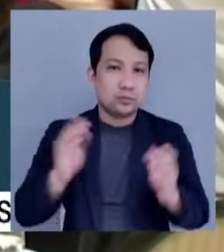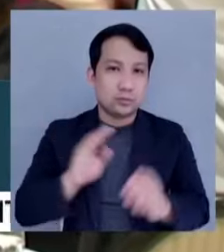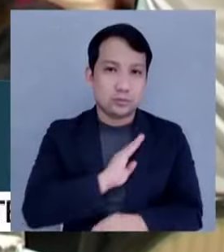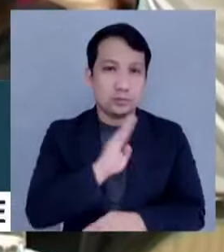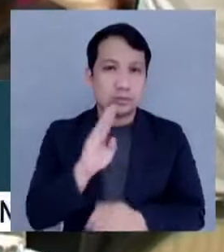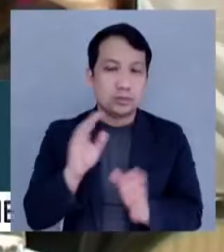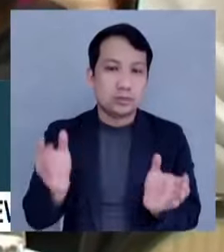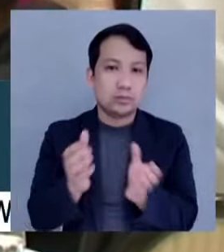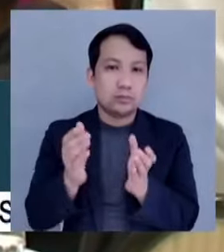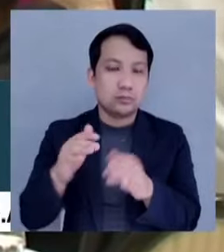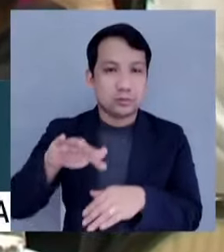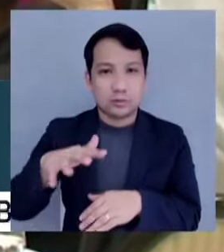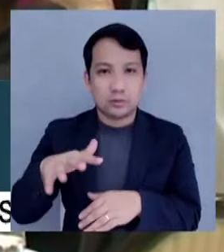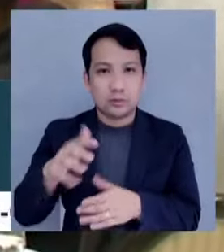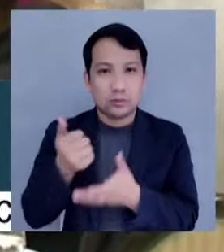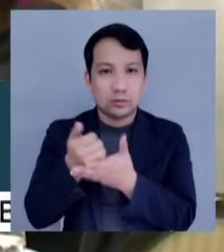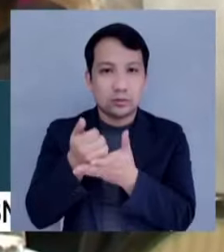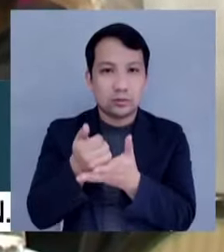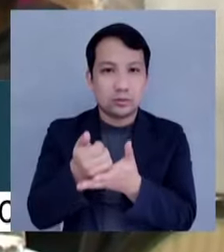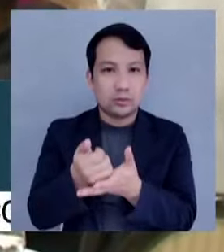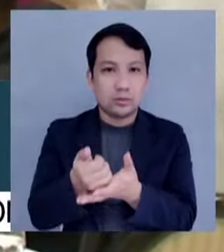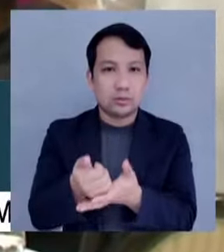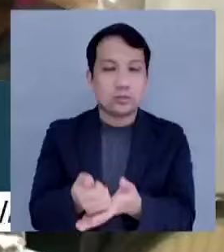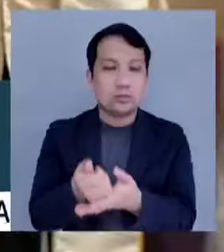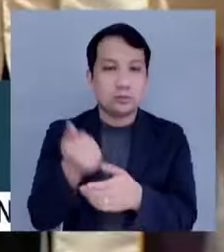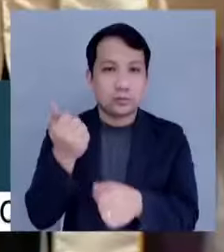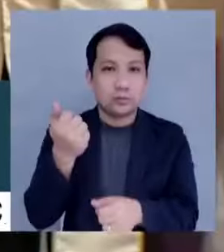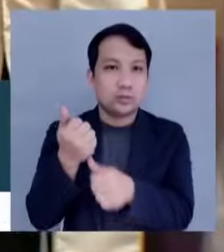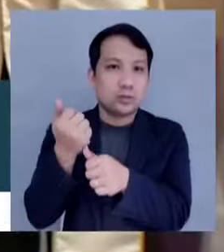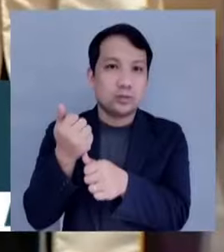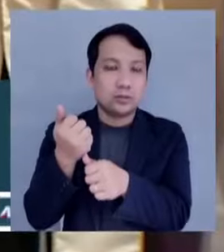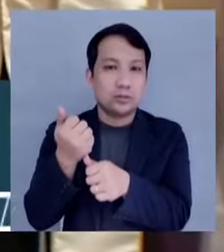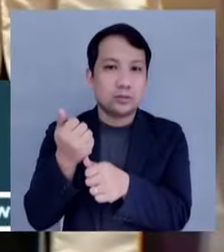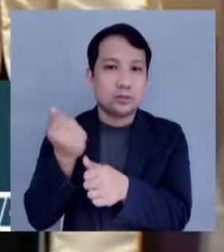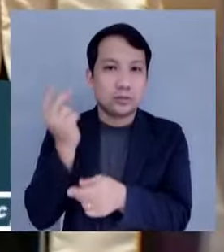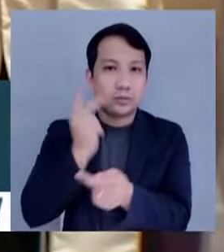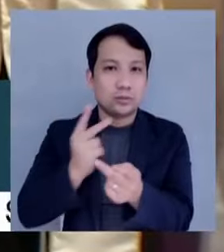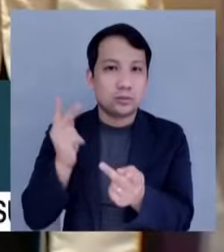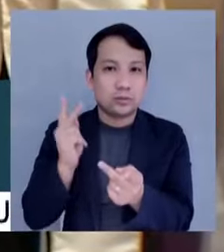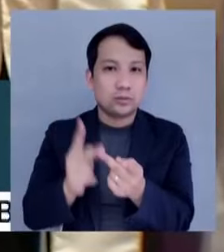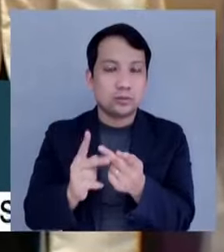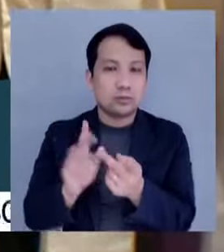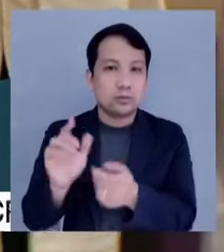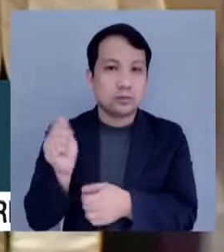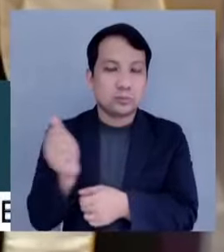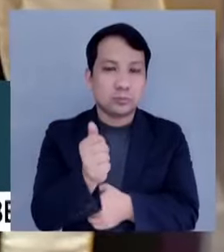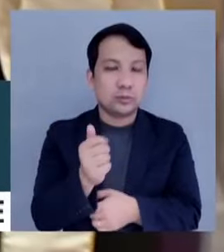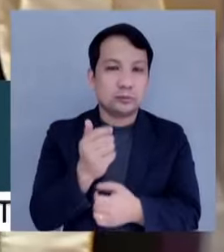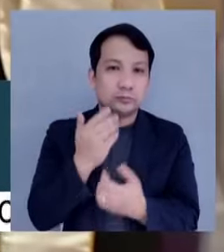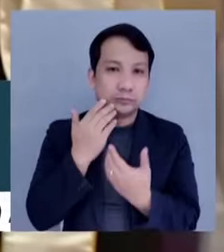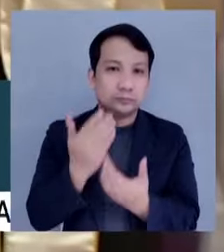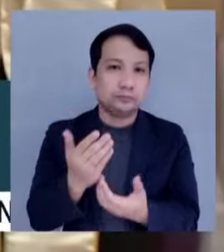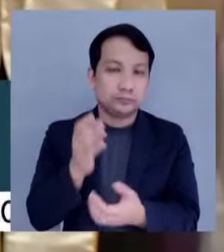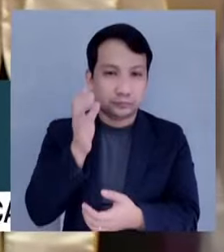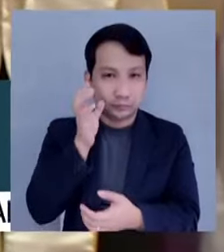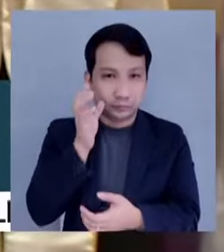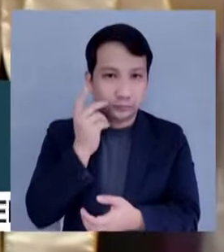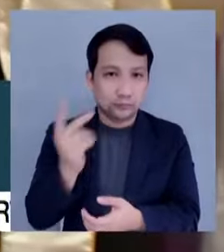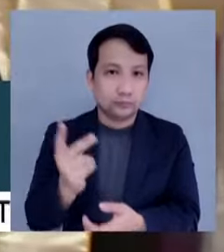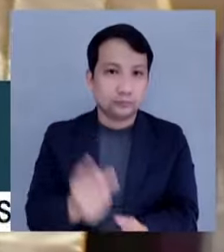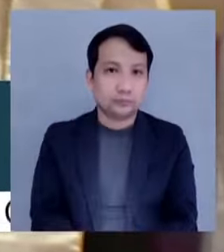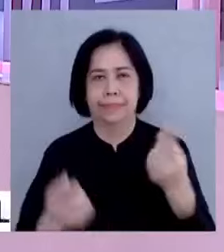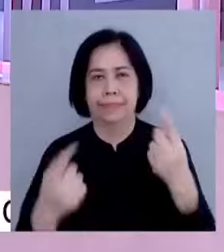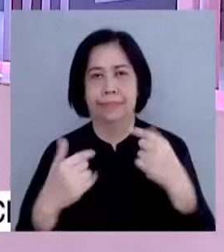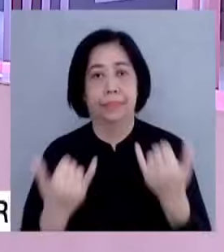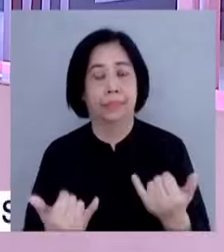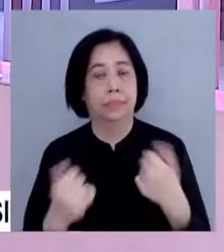of doubt and will help them temper ambition with a sense of purpose greater than self. Carmina. Thanks a lot. Pia Gutierrez there joining us on the